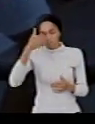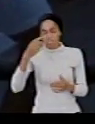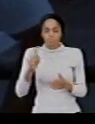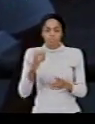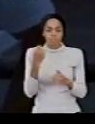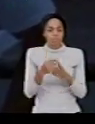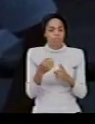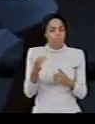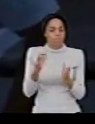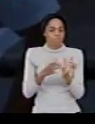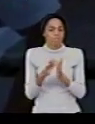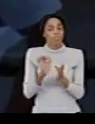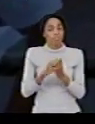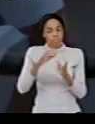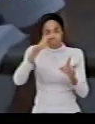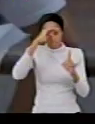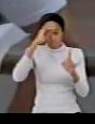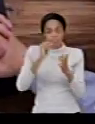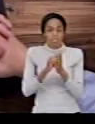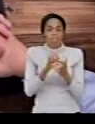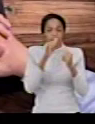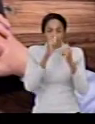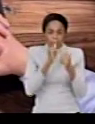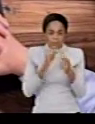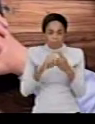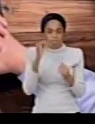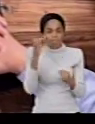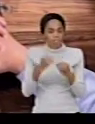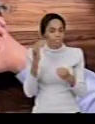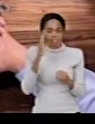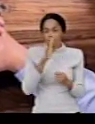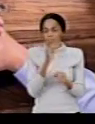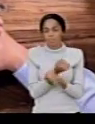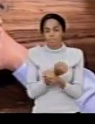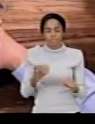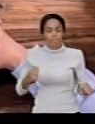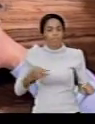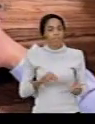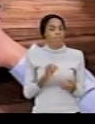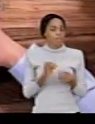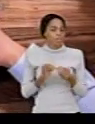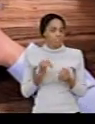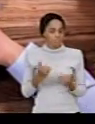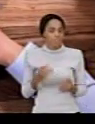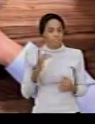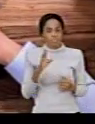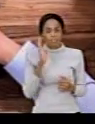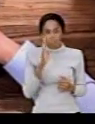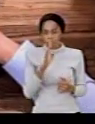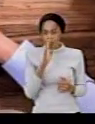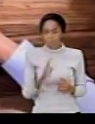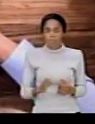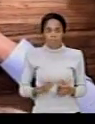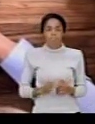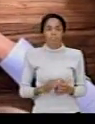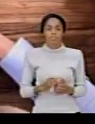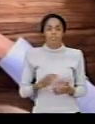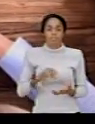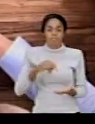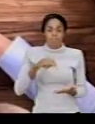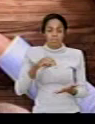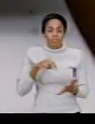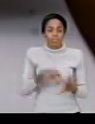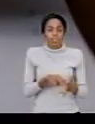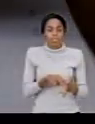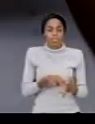the same shall be saved. Now they are to be integrated into the church. How do you integrate them into the church?